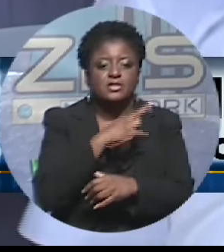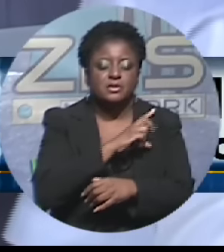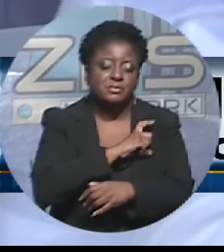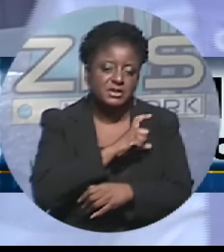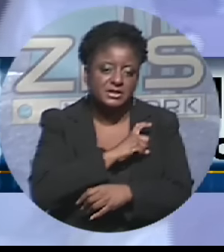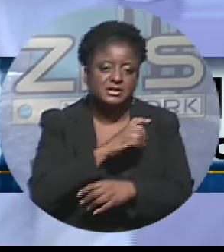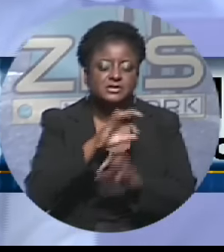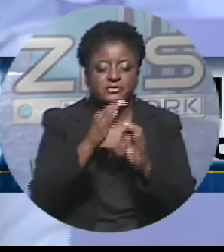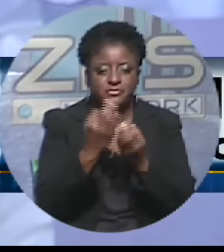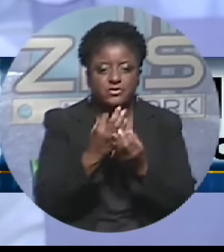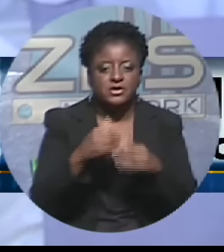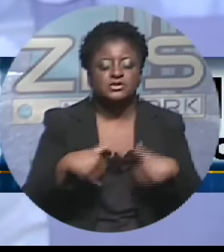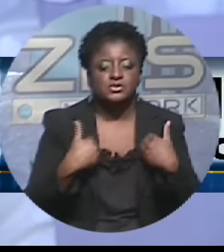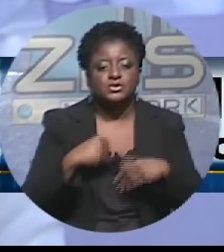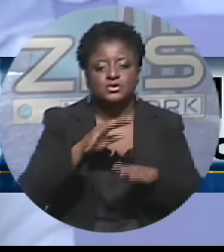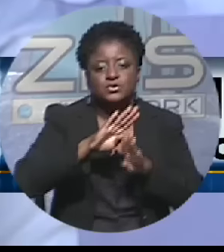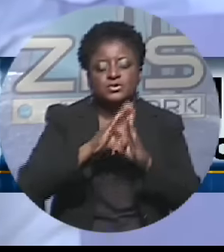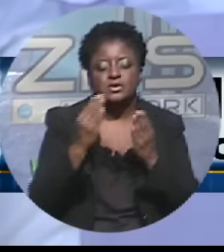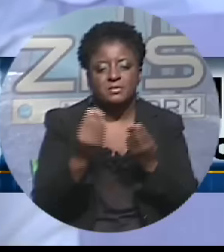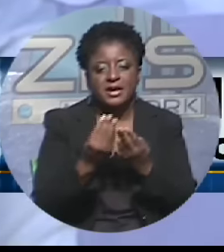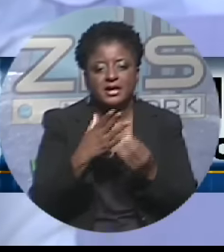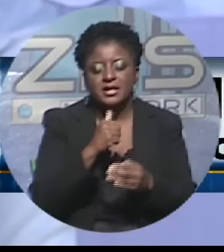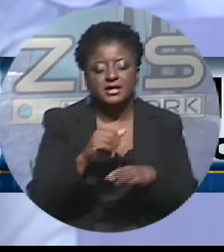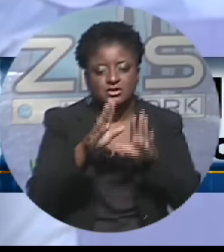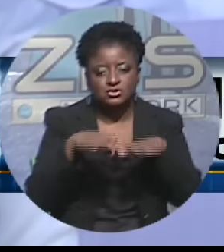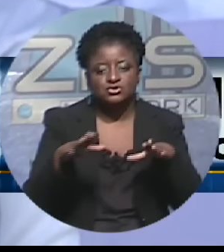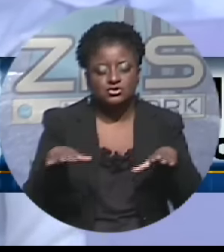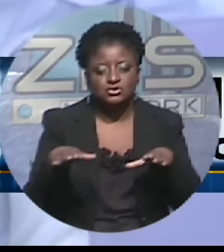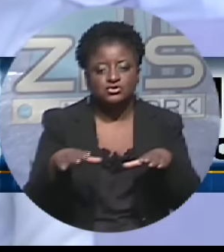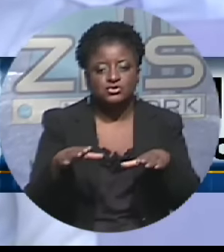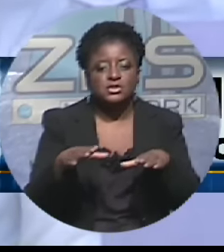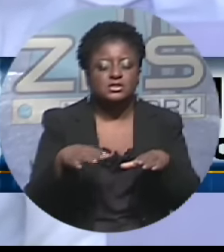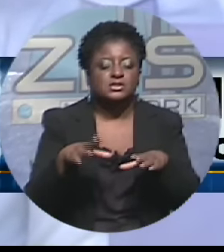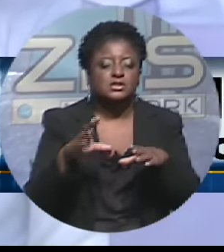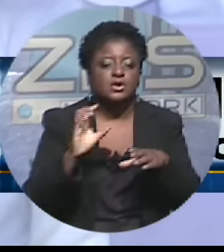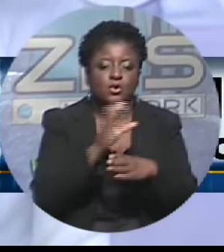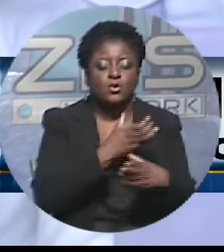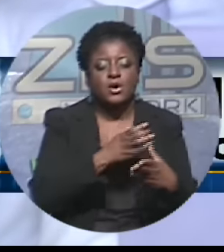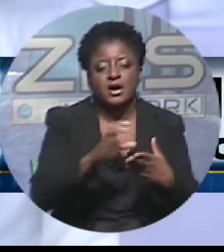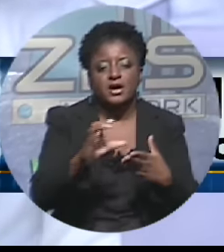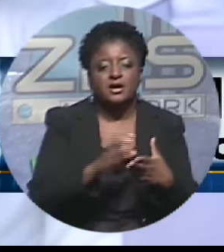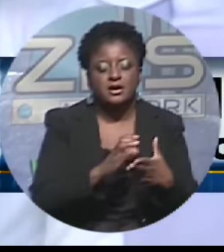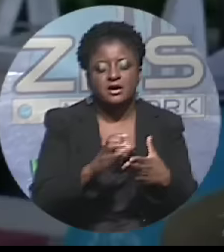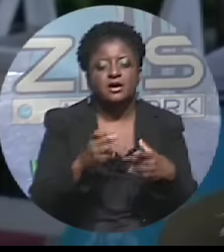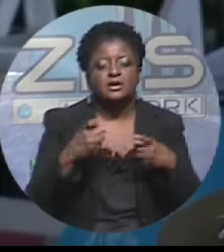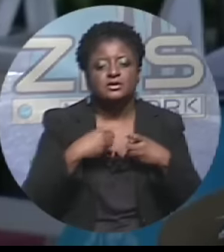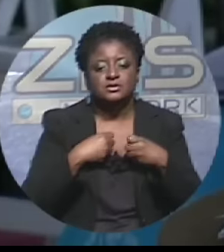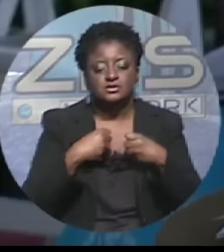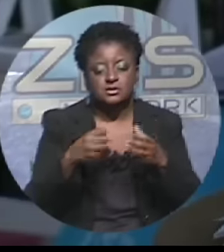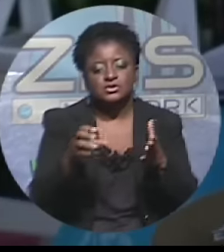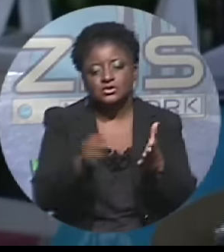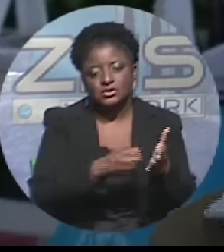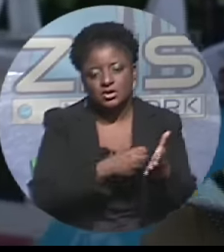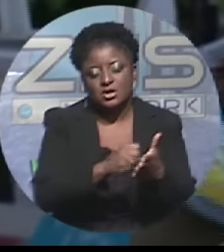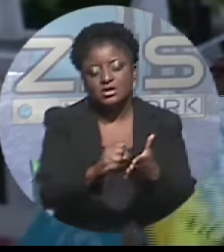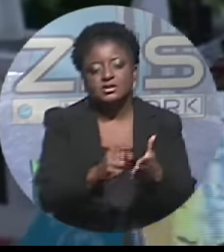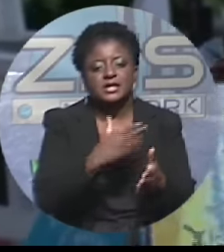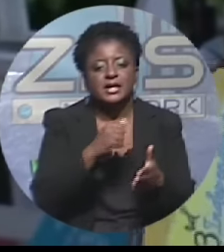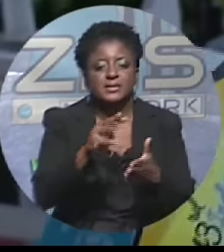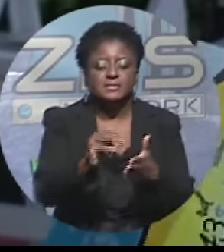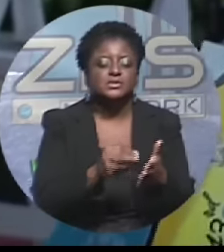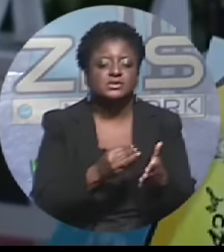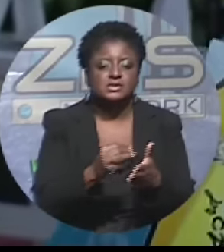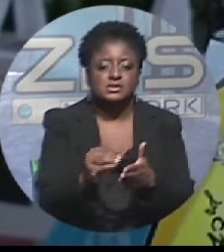from the Remnant Academy Children's Choir marked the occasion through song and musical selections. Governor General Her Excellency